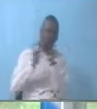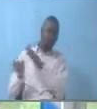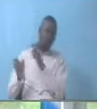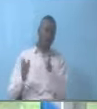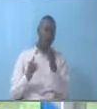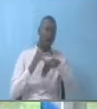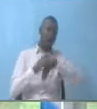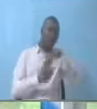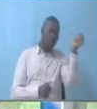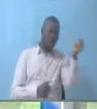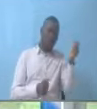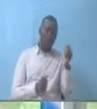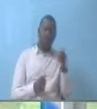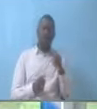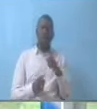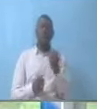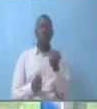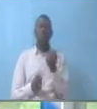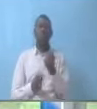on